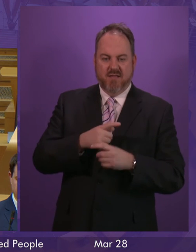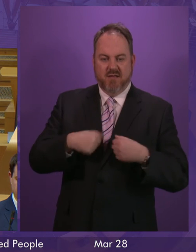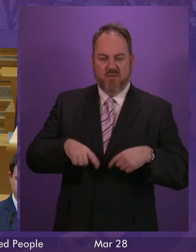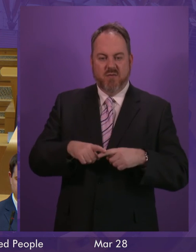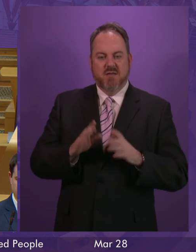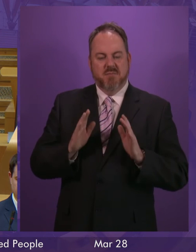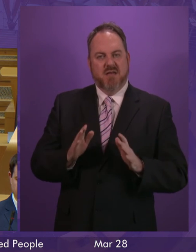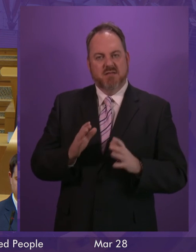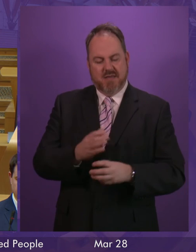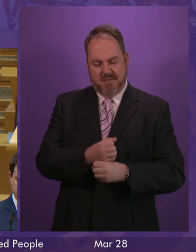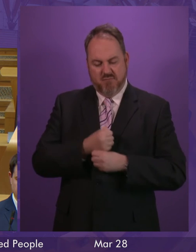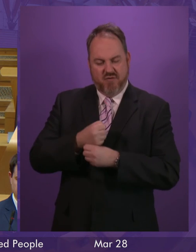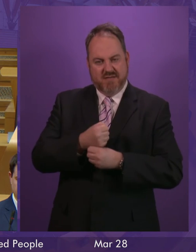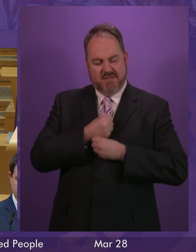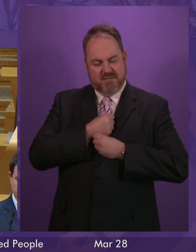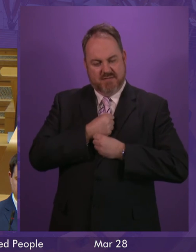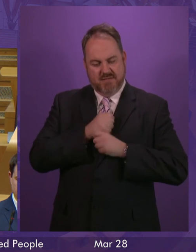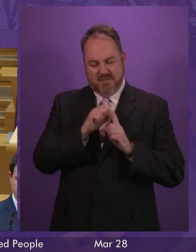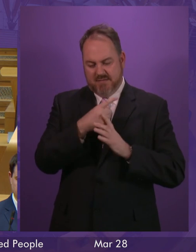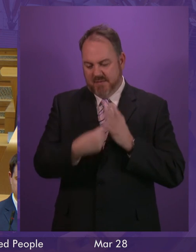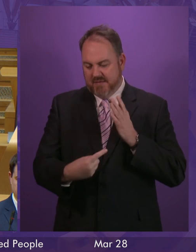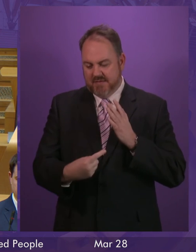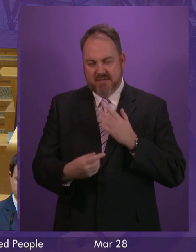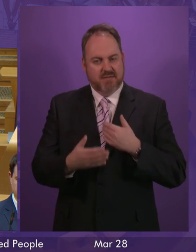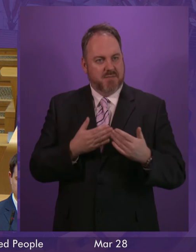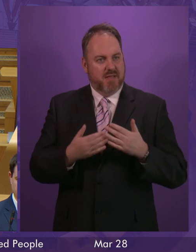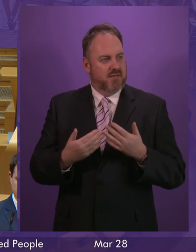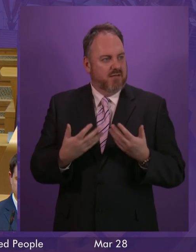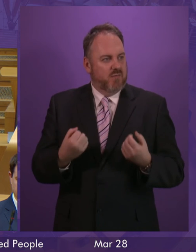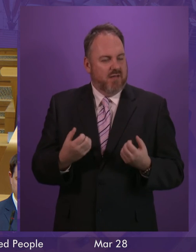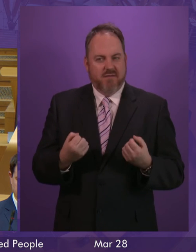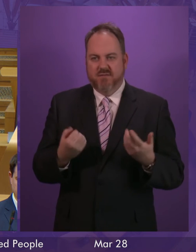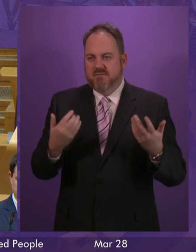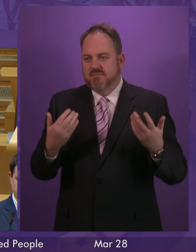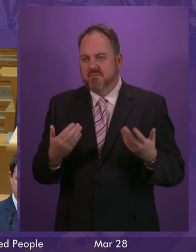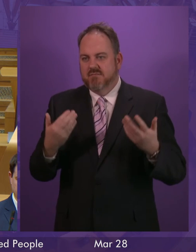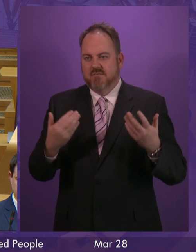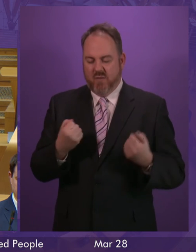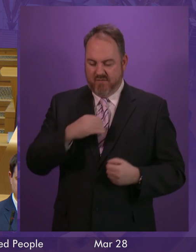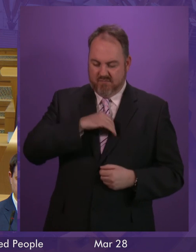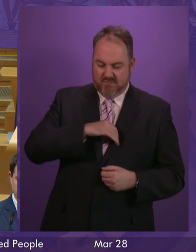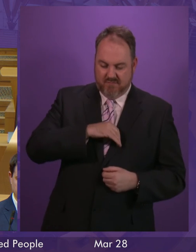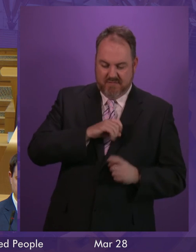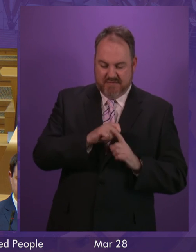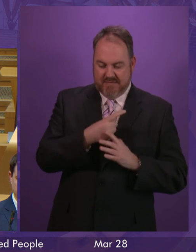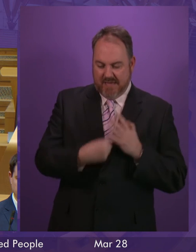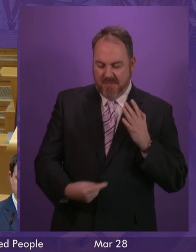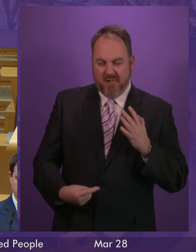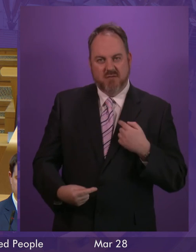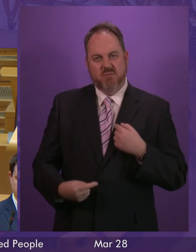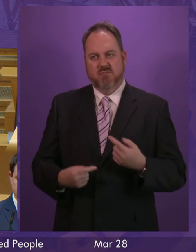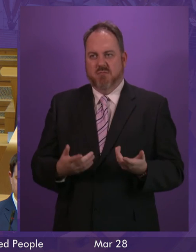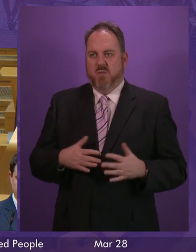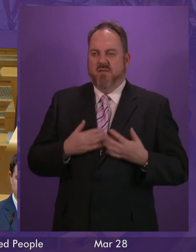embrace disability, and whether there are disabilities that we may have that we might not feel we have earned the right to describe as